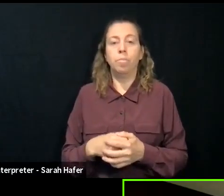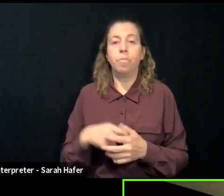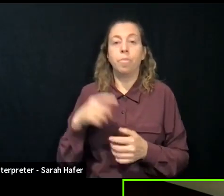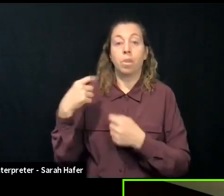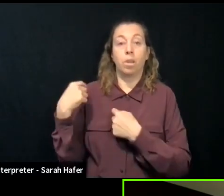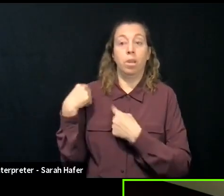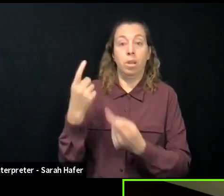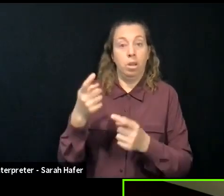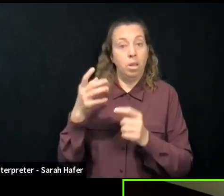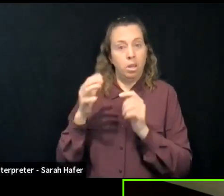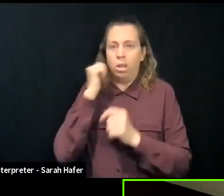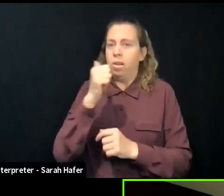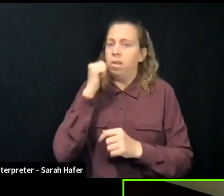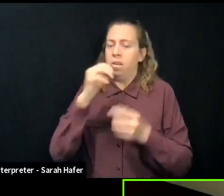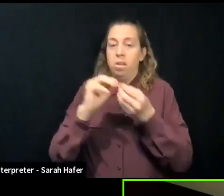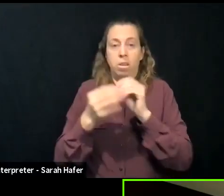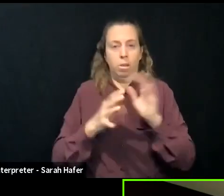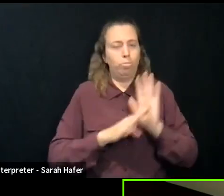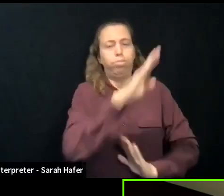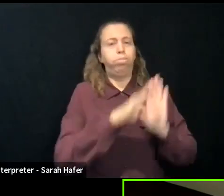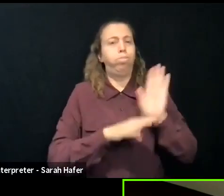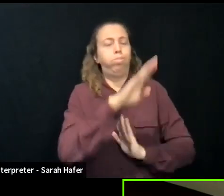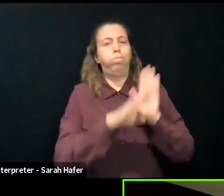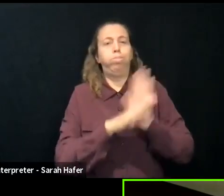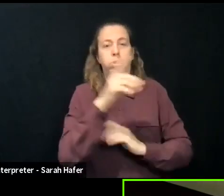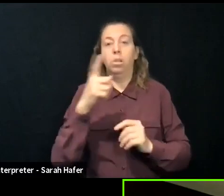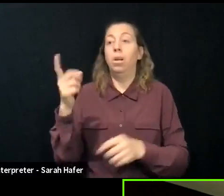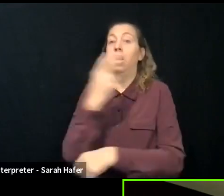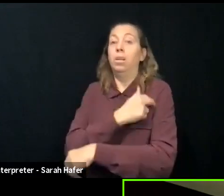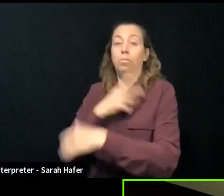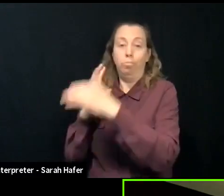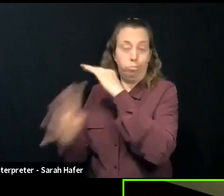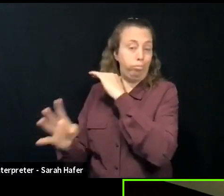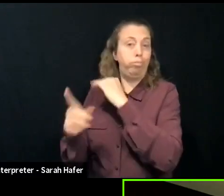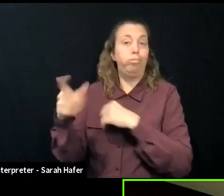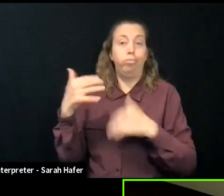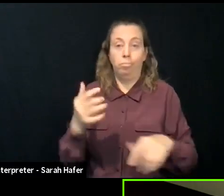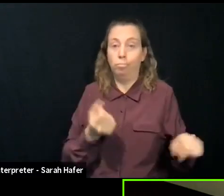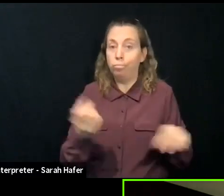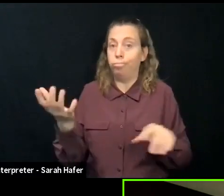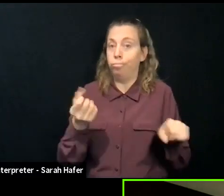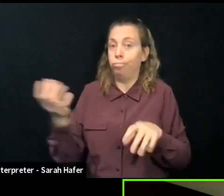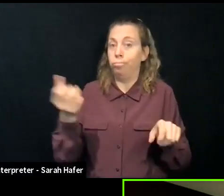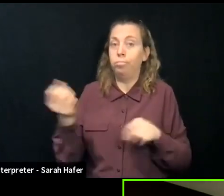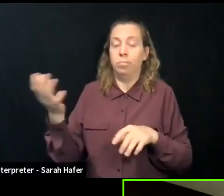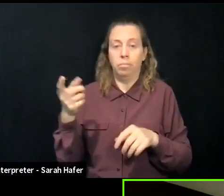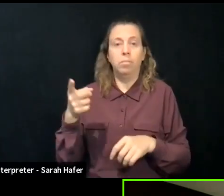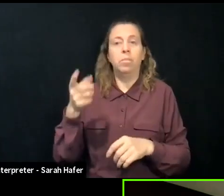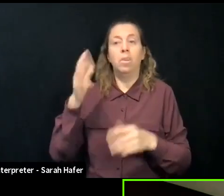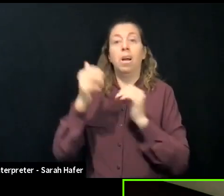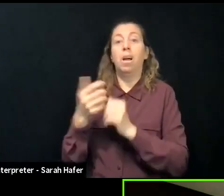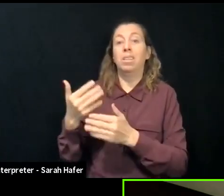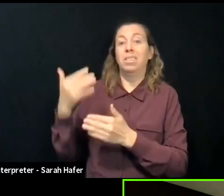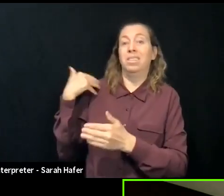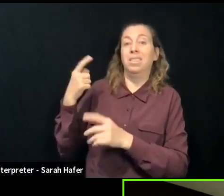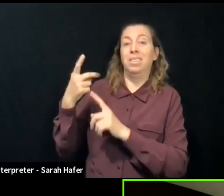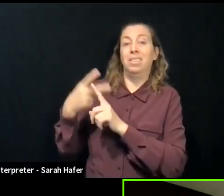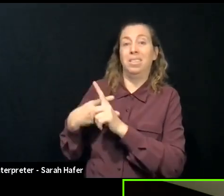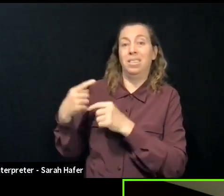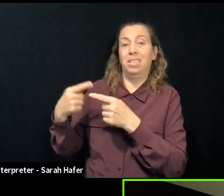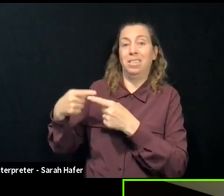COVID-19 hospitalizations that began about a month ago. Over the last 7 days, Oregon has averaged more